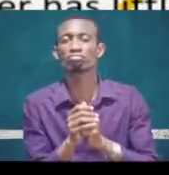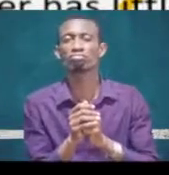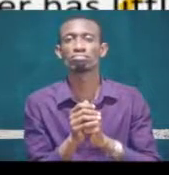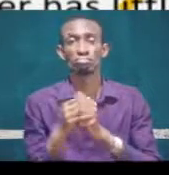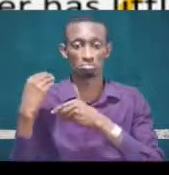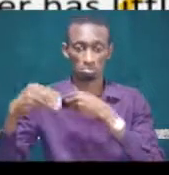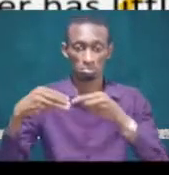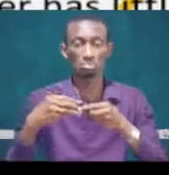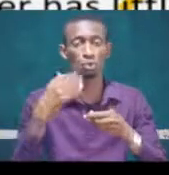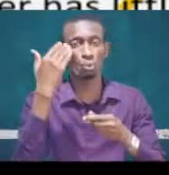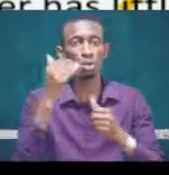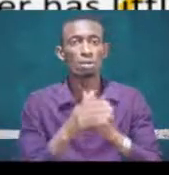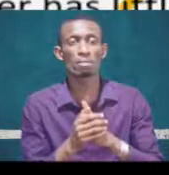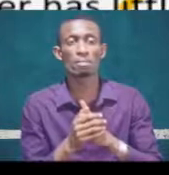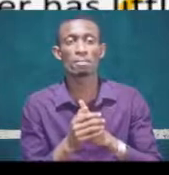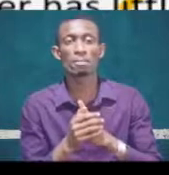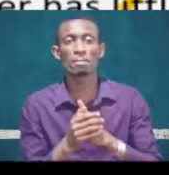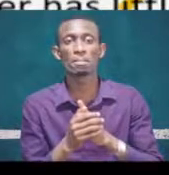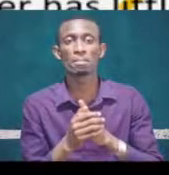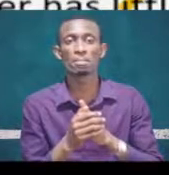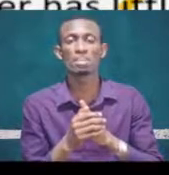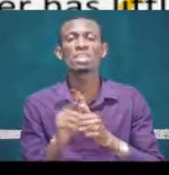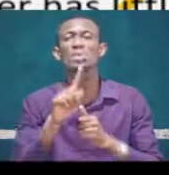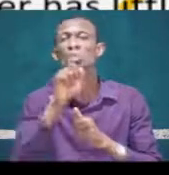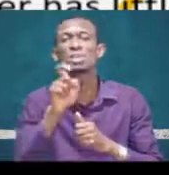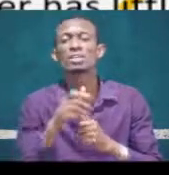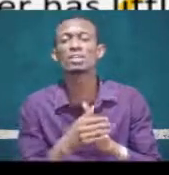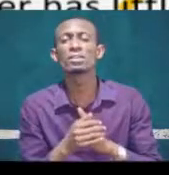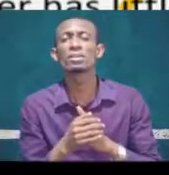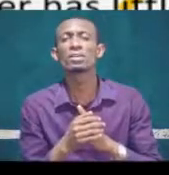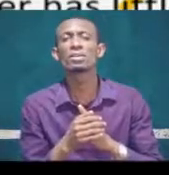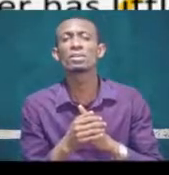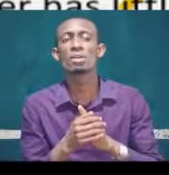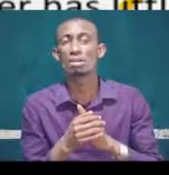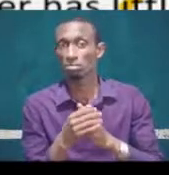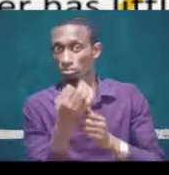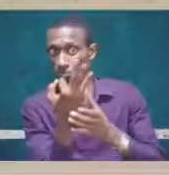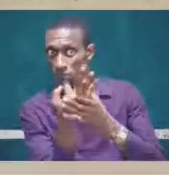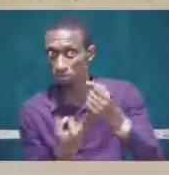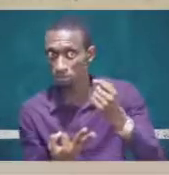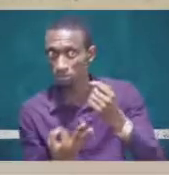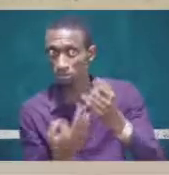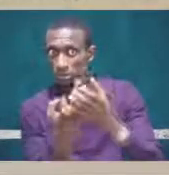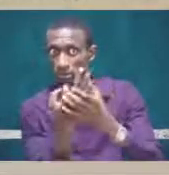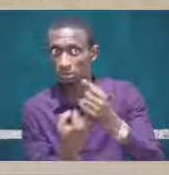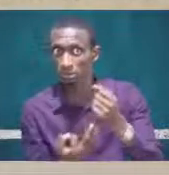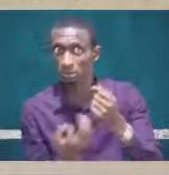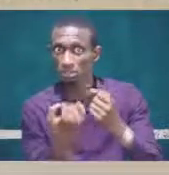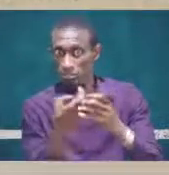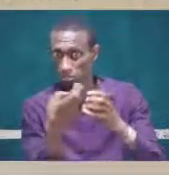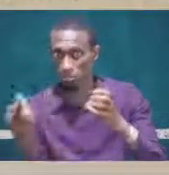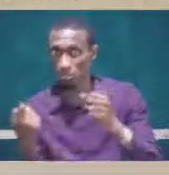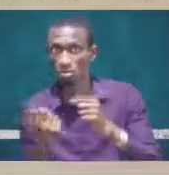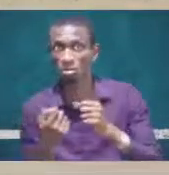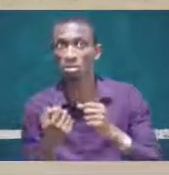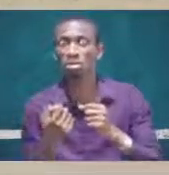Because you'd still code. The question now still has to be, out of the 3 letters in a triplet, how much do we need as information to